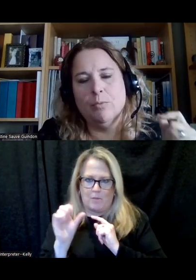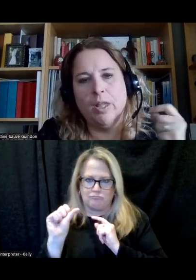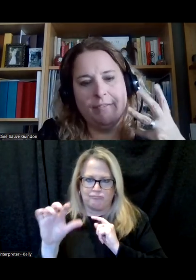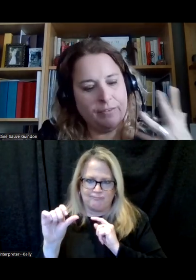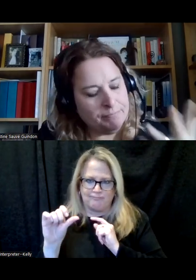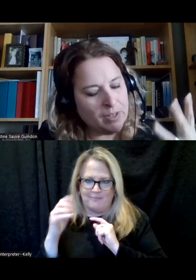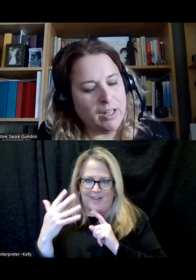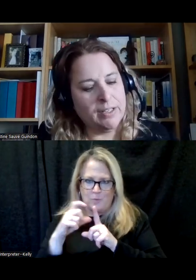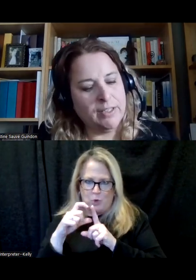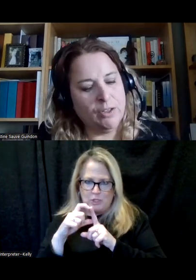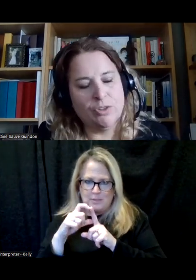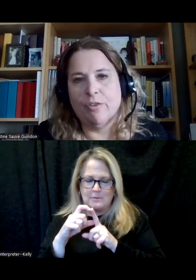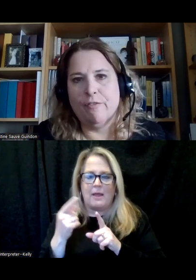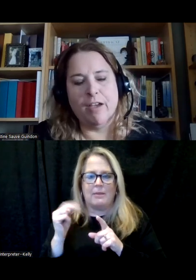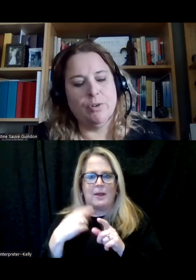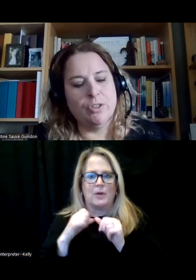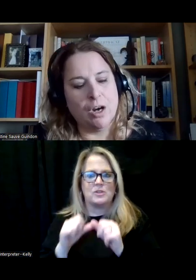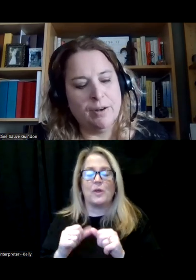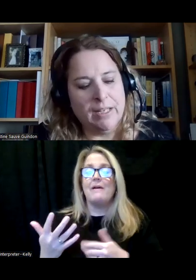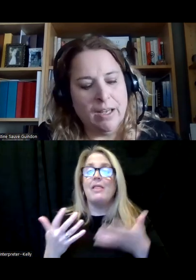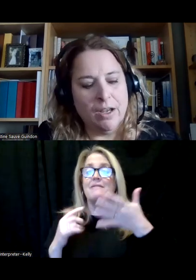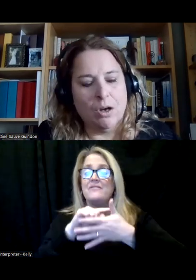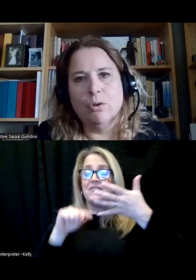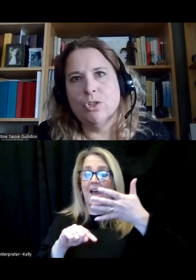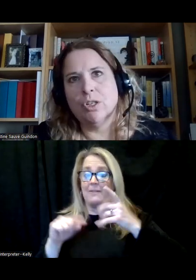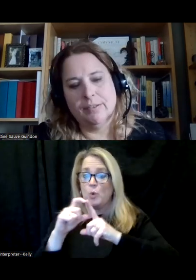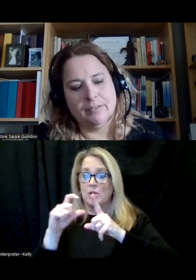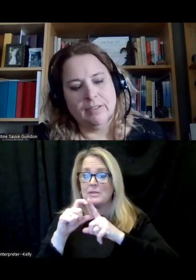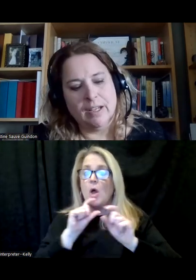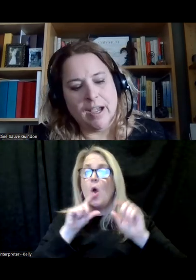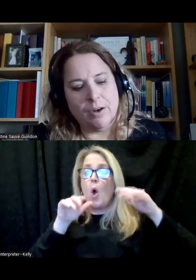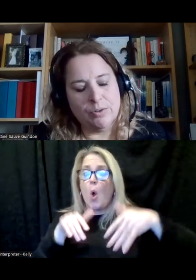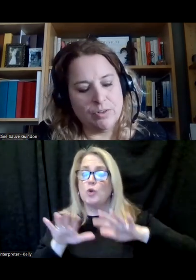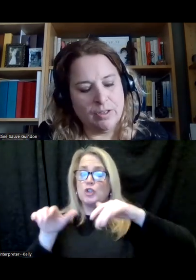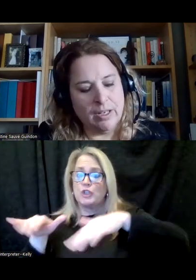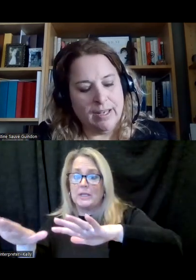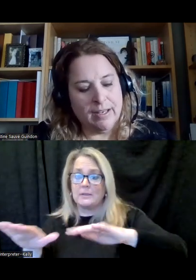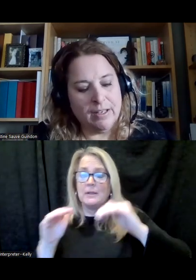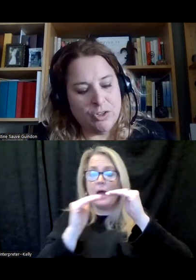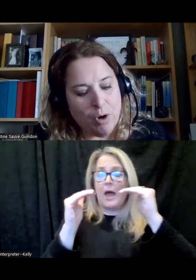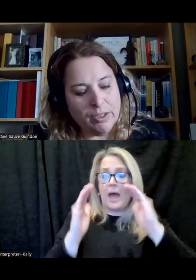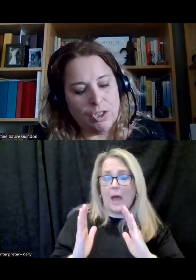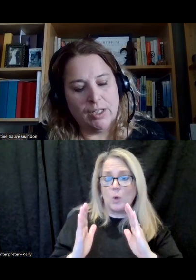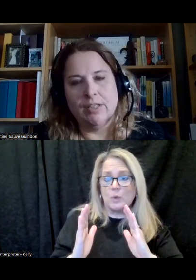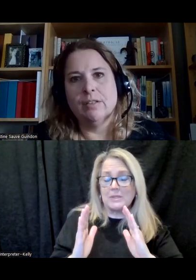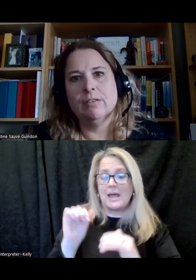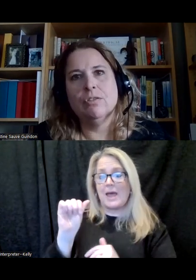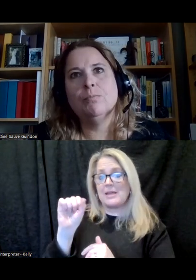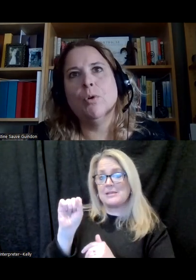And then I'll continue. So the five words are ocean, house,